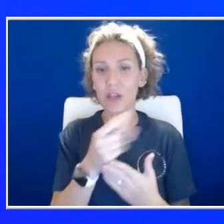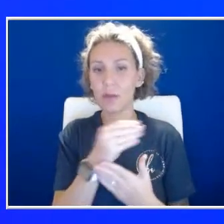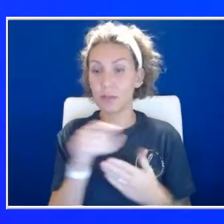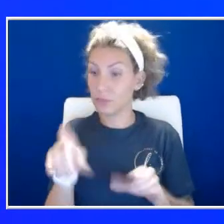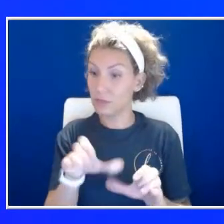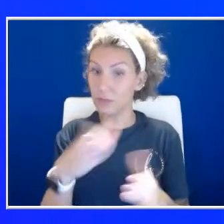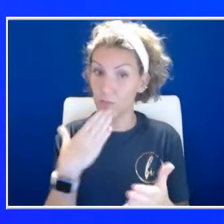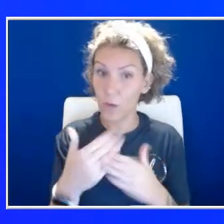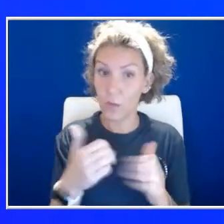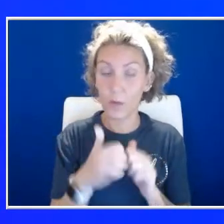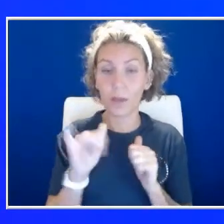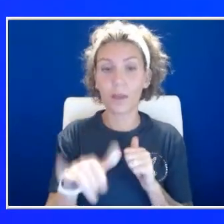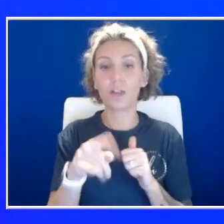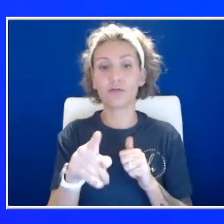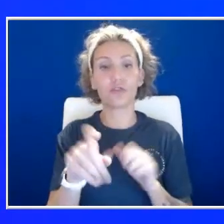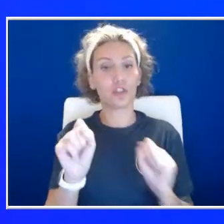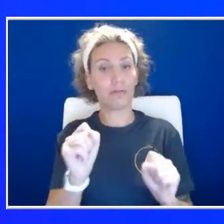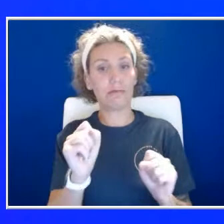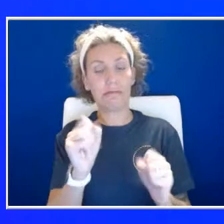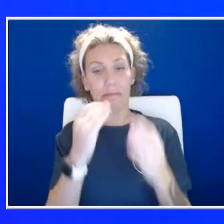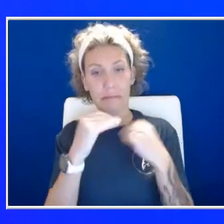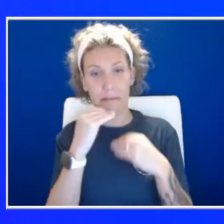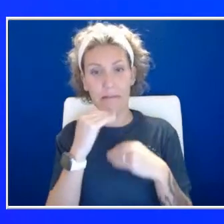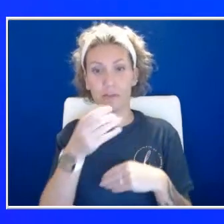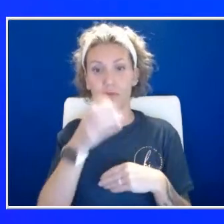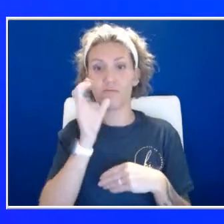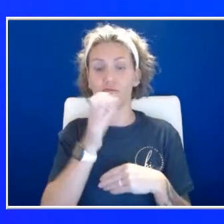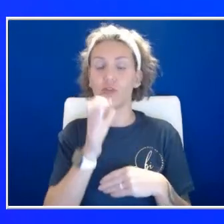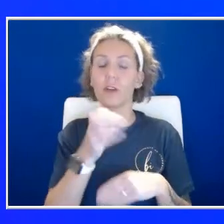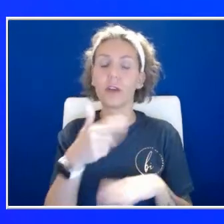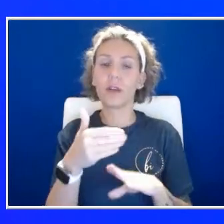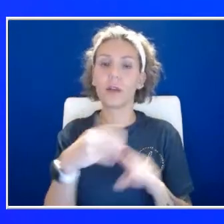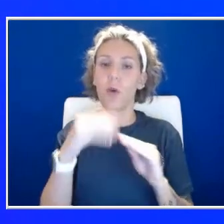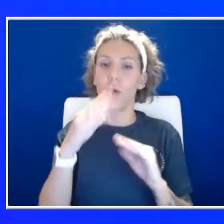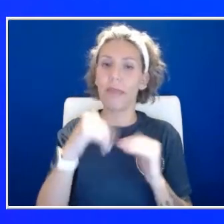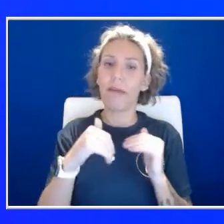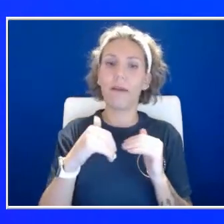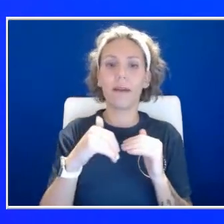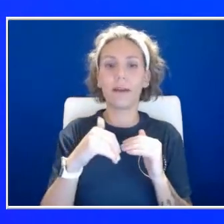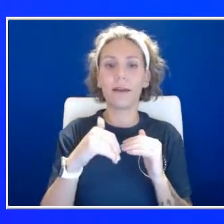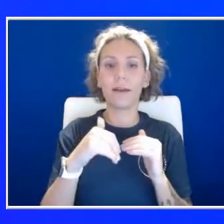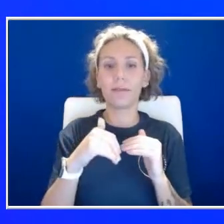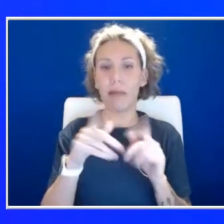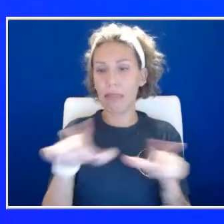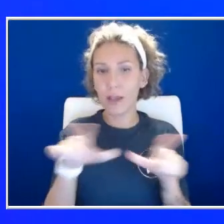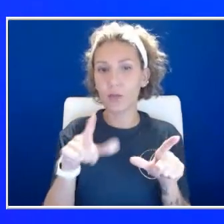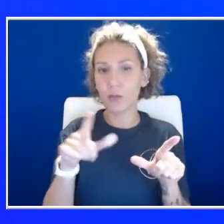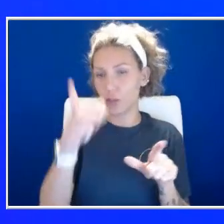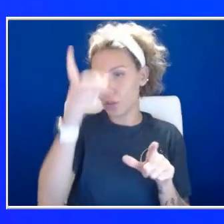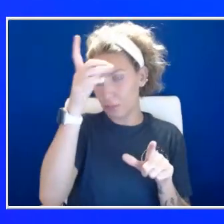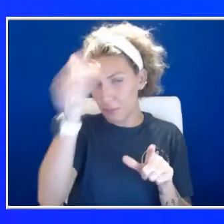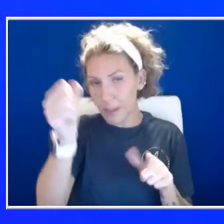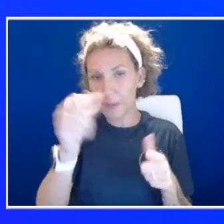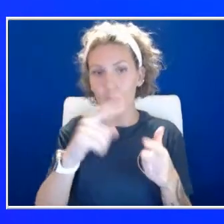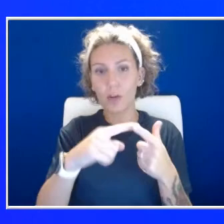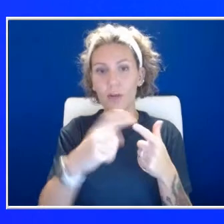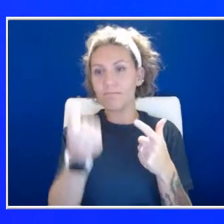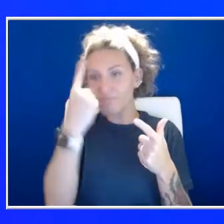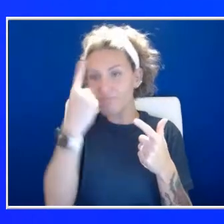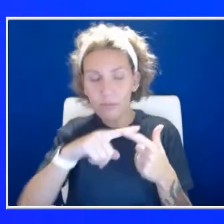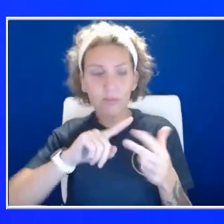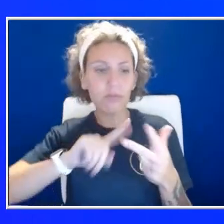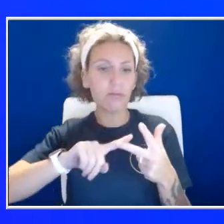to eat and drink. Beyond just language, we also look at memory, cognition on the other side of the brain,